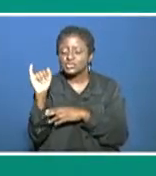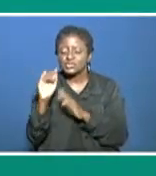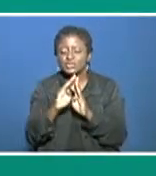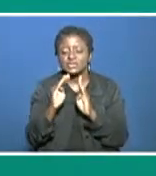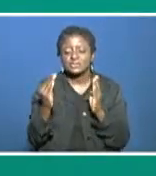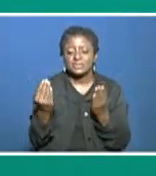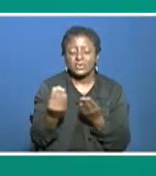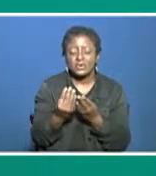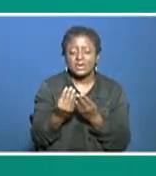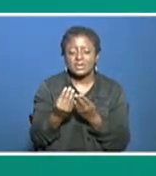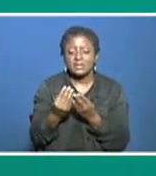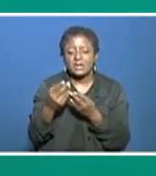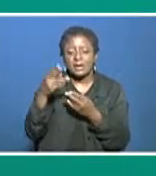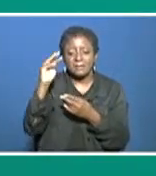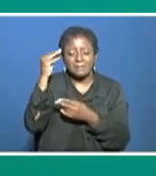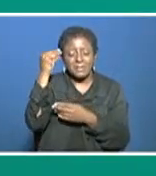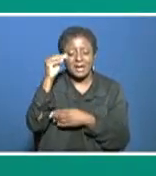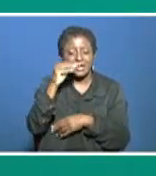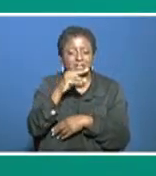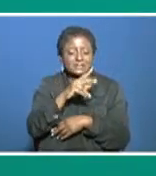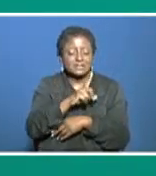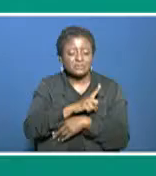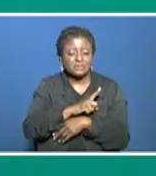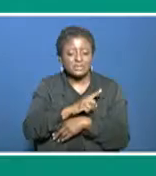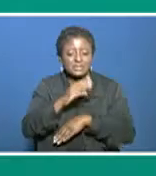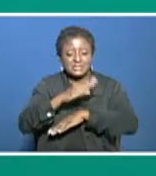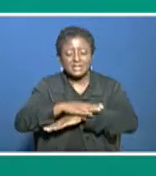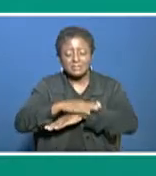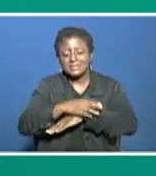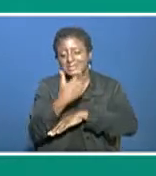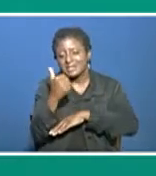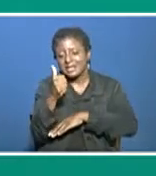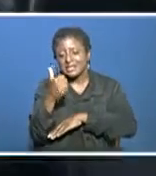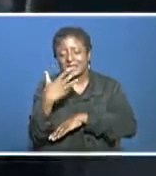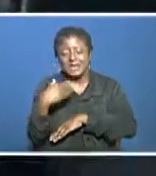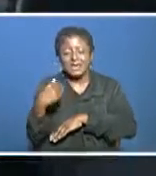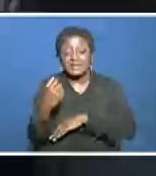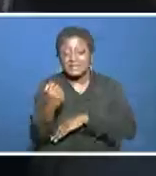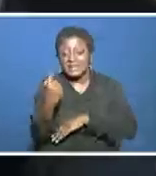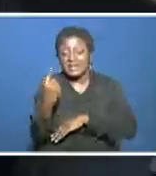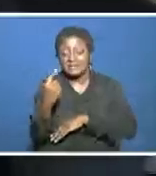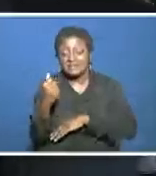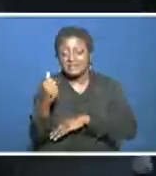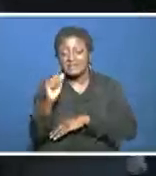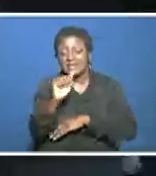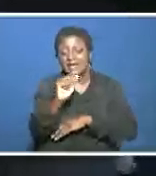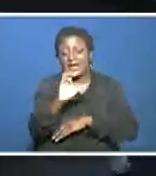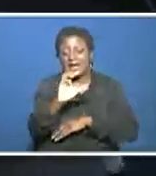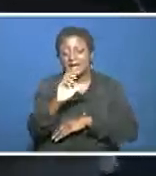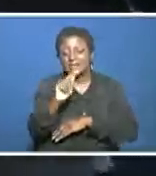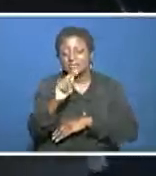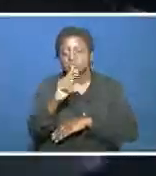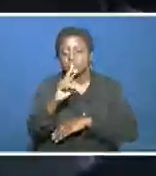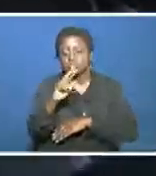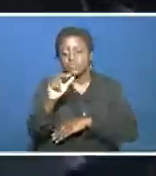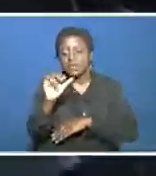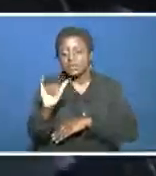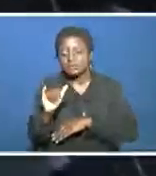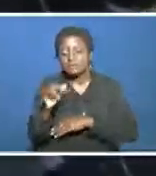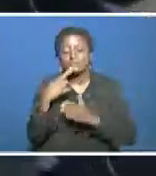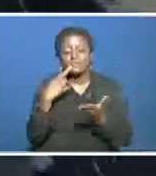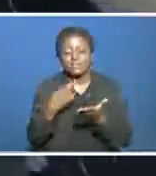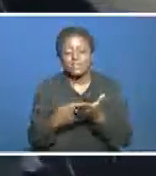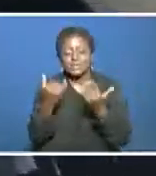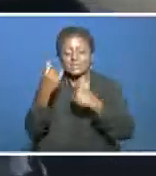Honorable Miles Larota, tabling the 10th and 11th actuarial reports of the National Insurance Board in Parliament today.